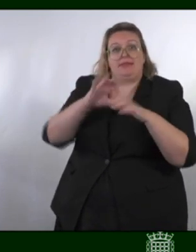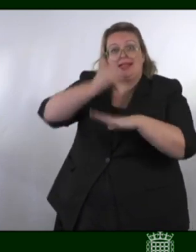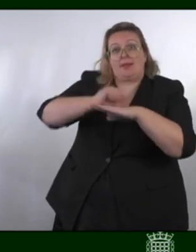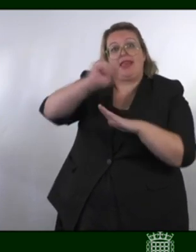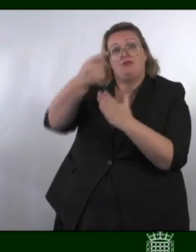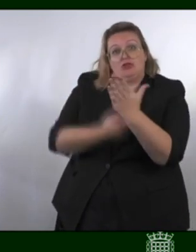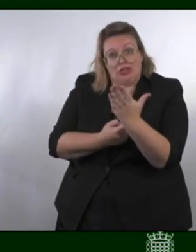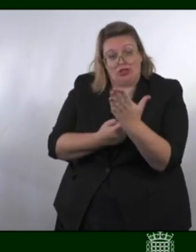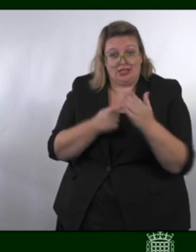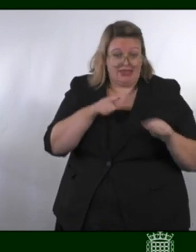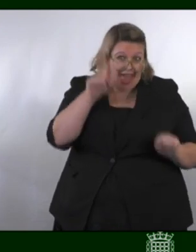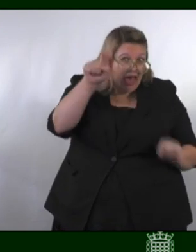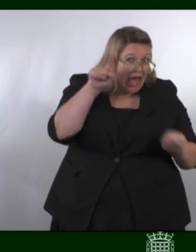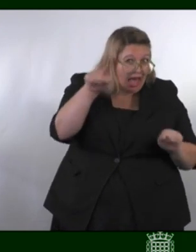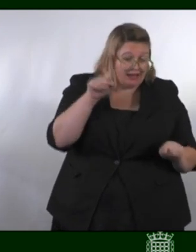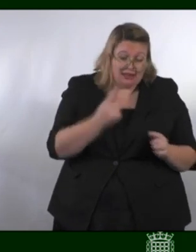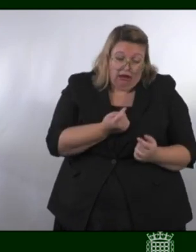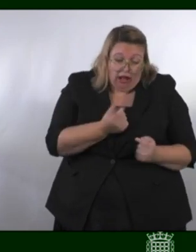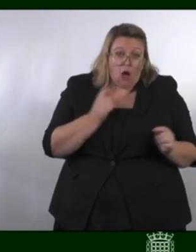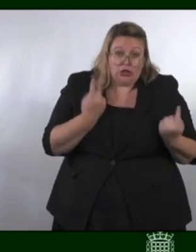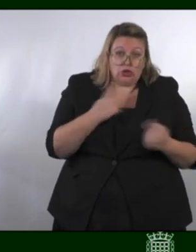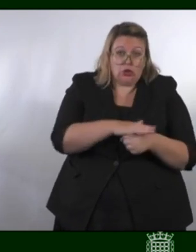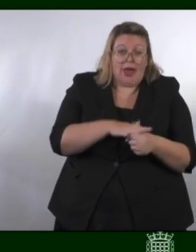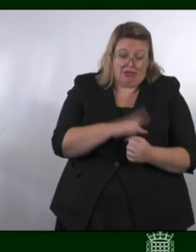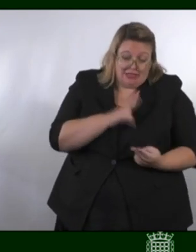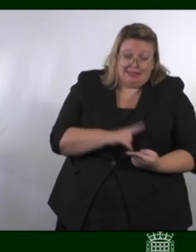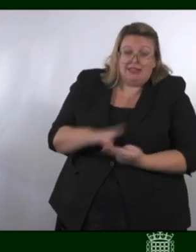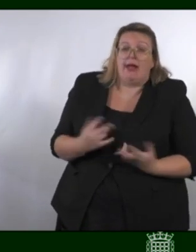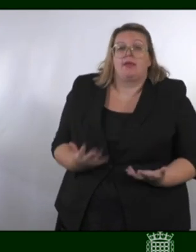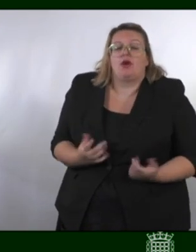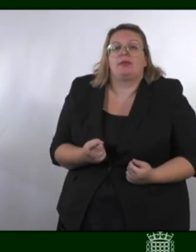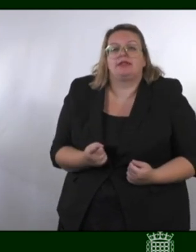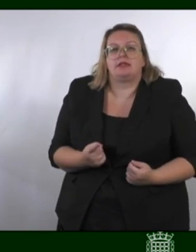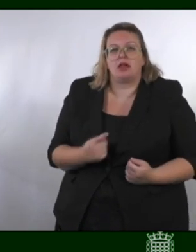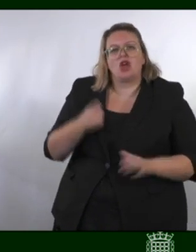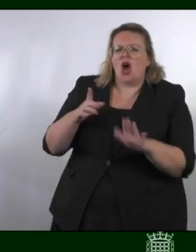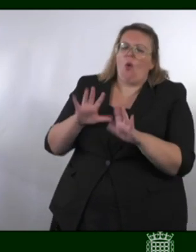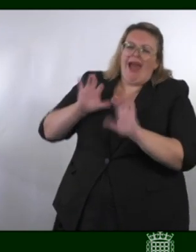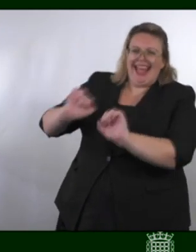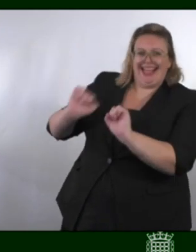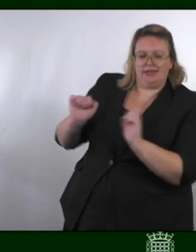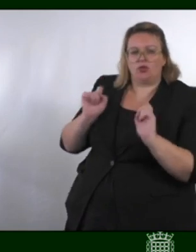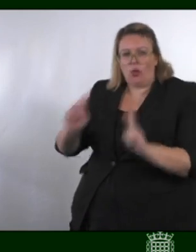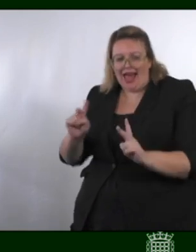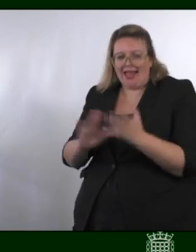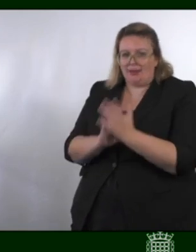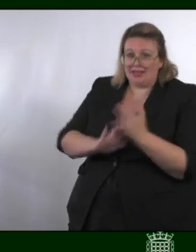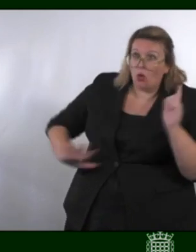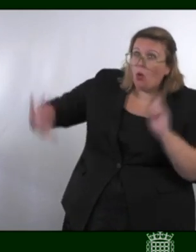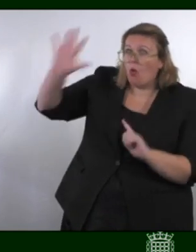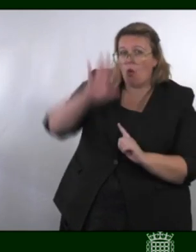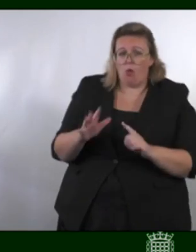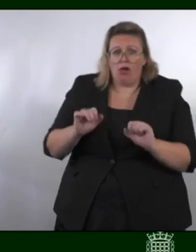there's a stark choice. Carry on with the Prime Minister's approach, which will lead to weeks and weeks and months of prolonged agony in all your